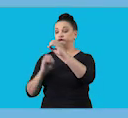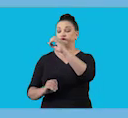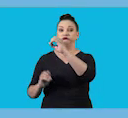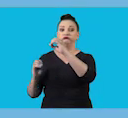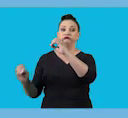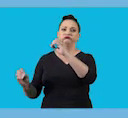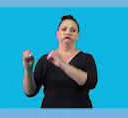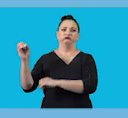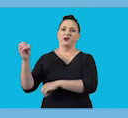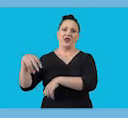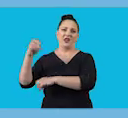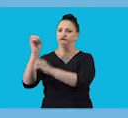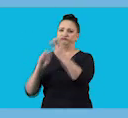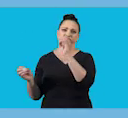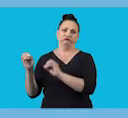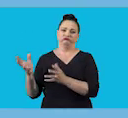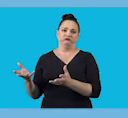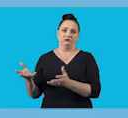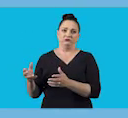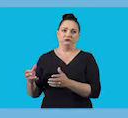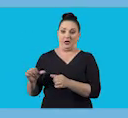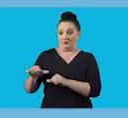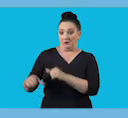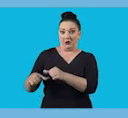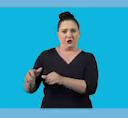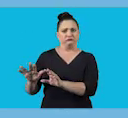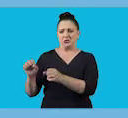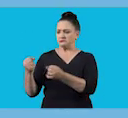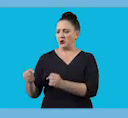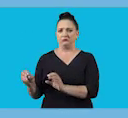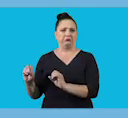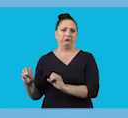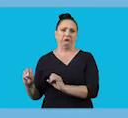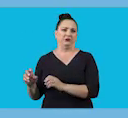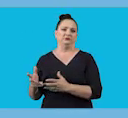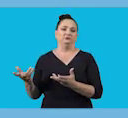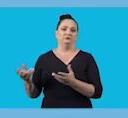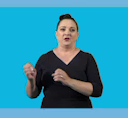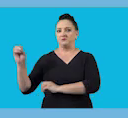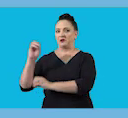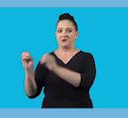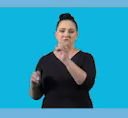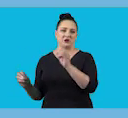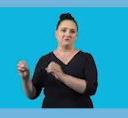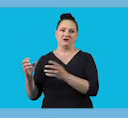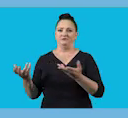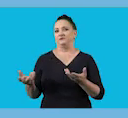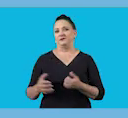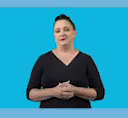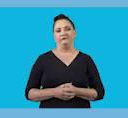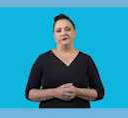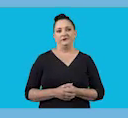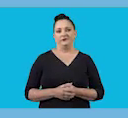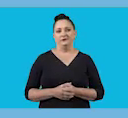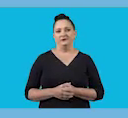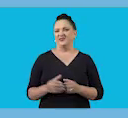And they are arranged in a random fashion. They do not have any specific shape. They are